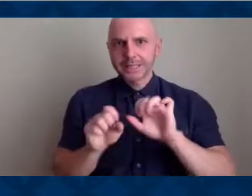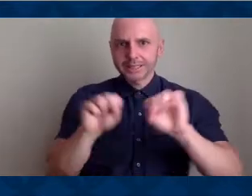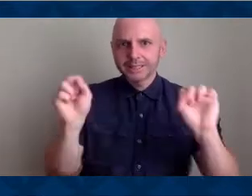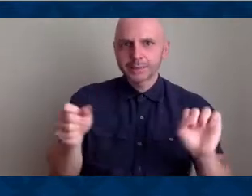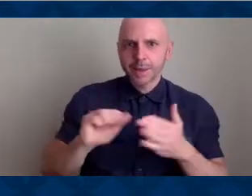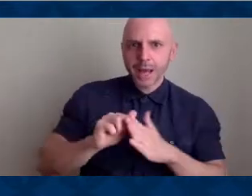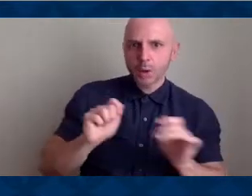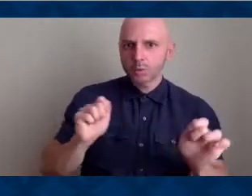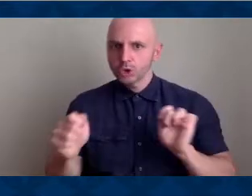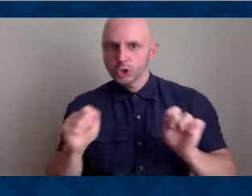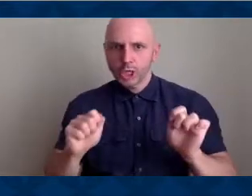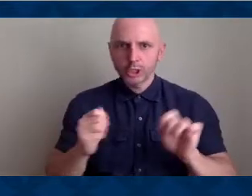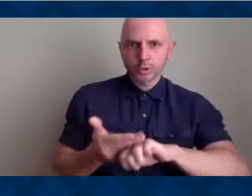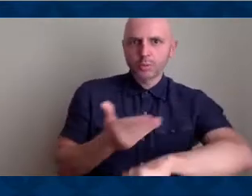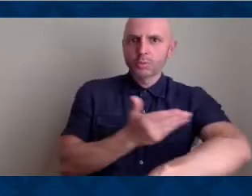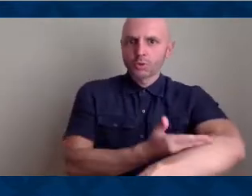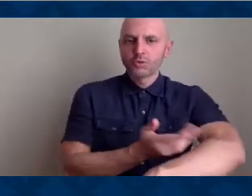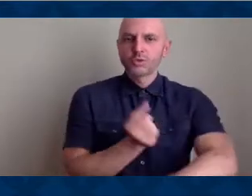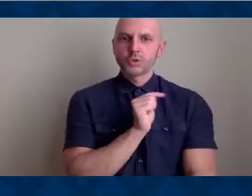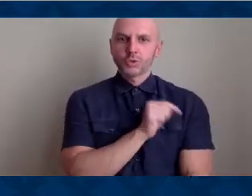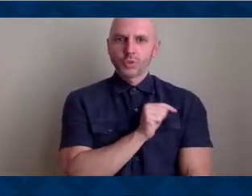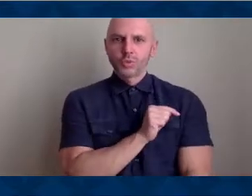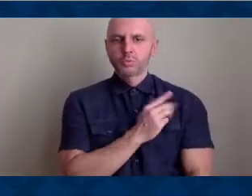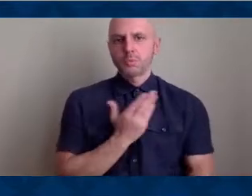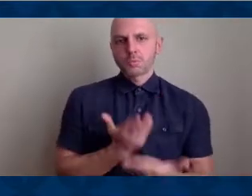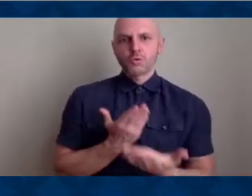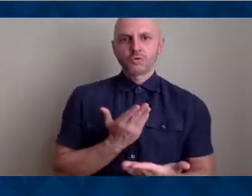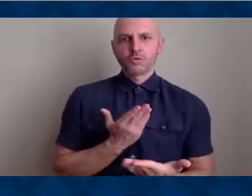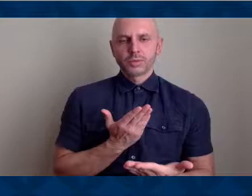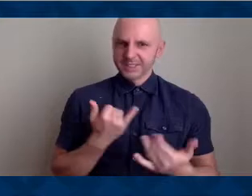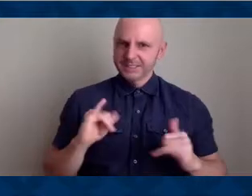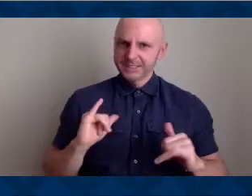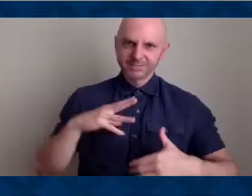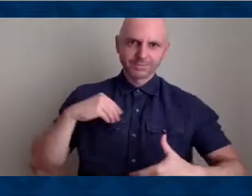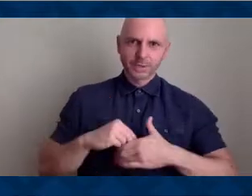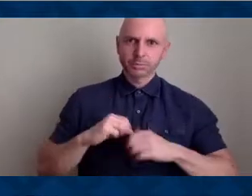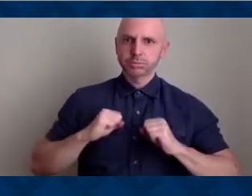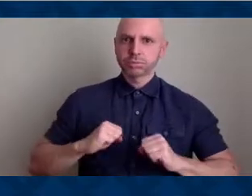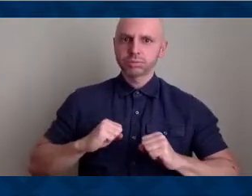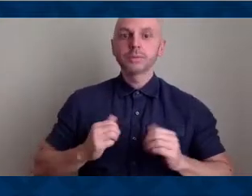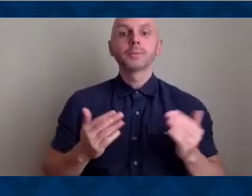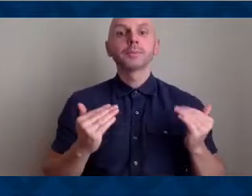objectives as a law school. So moving on to the next slide.